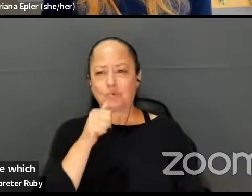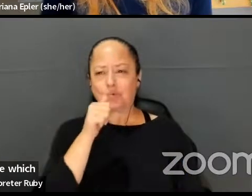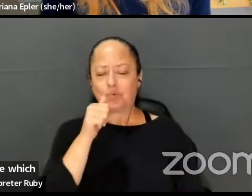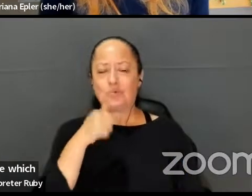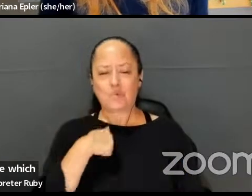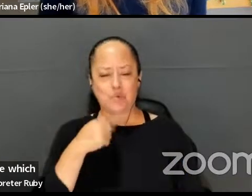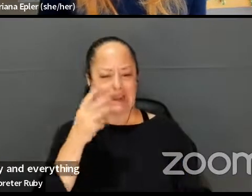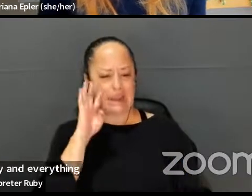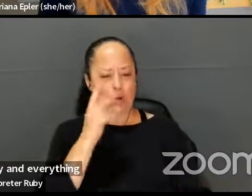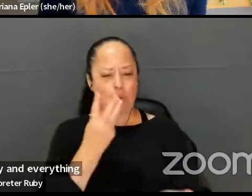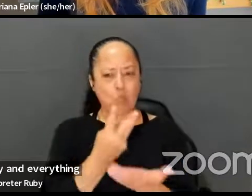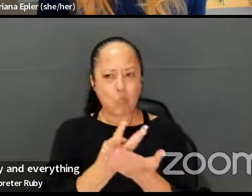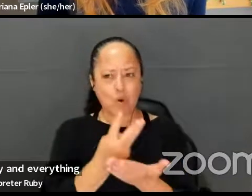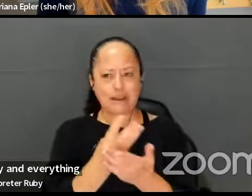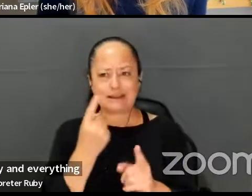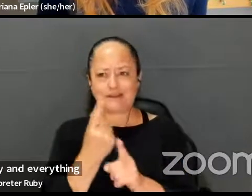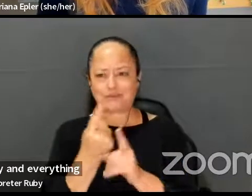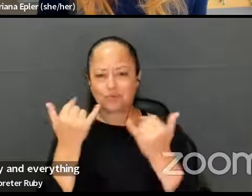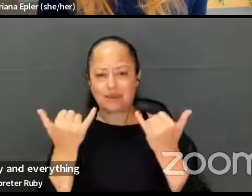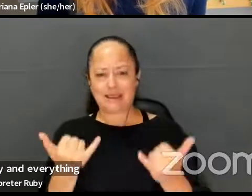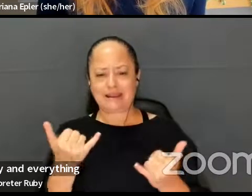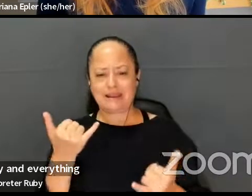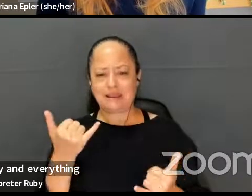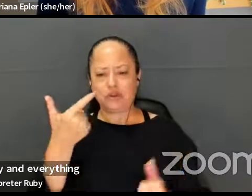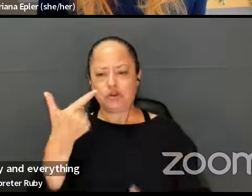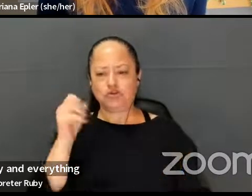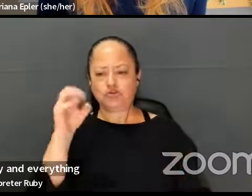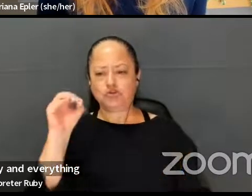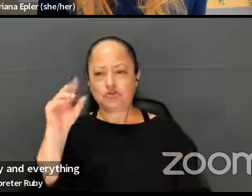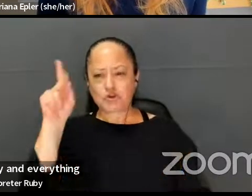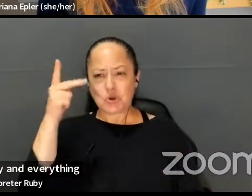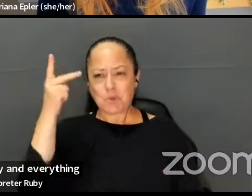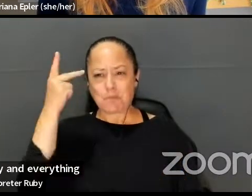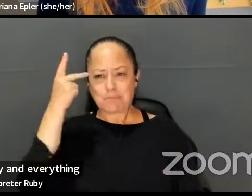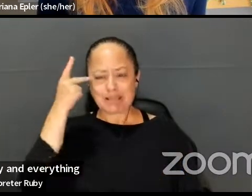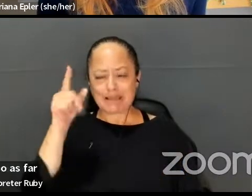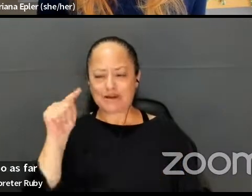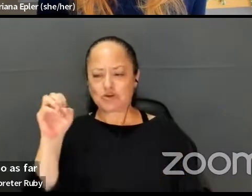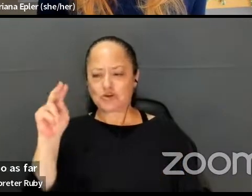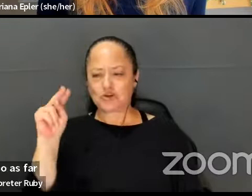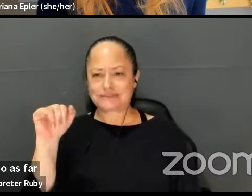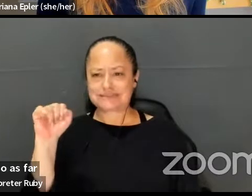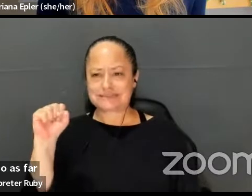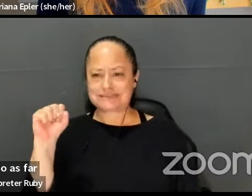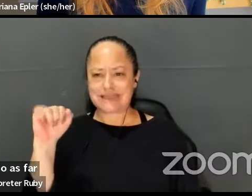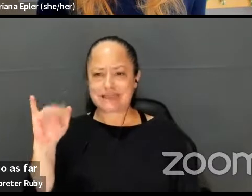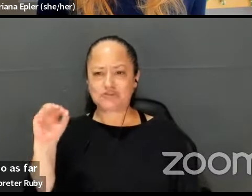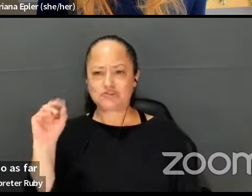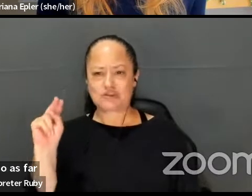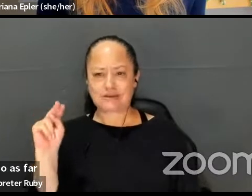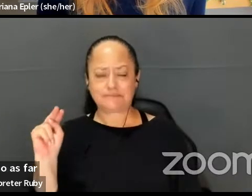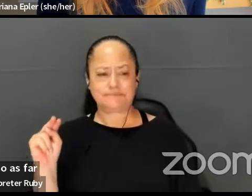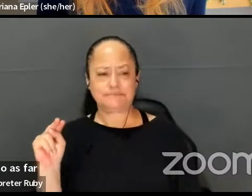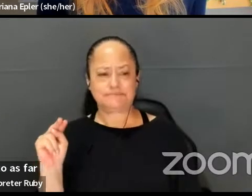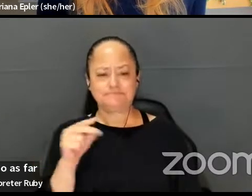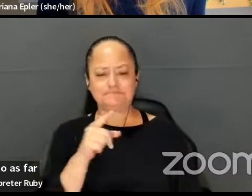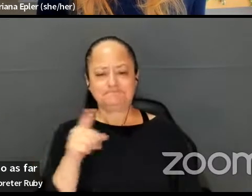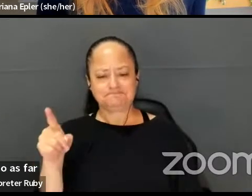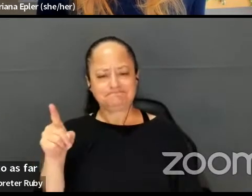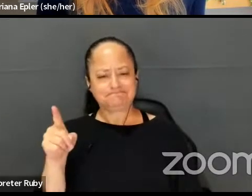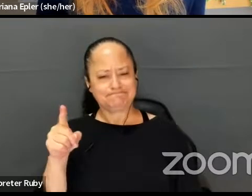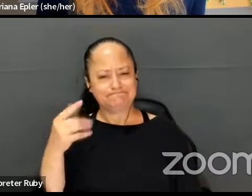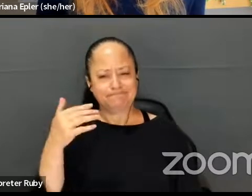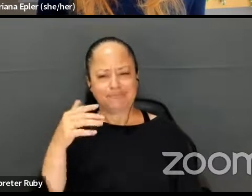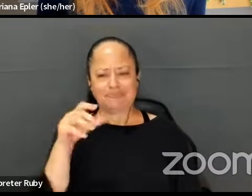now as far as geopolitical tensions and just the state of the